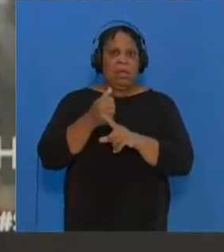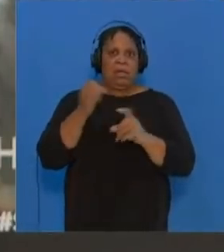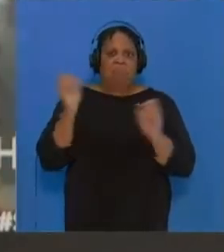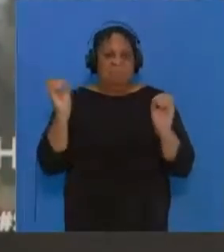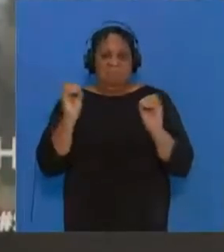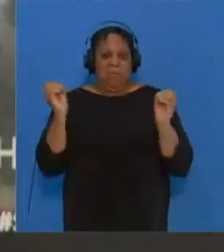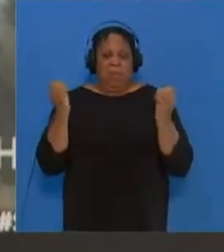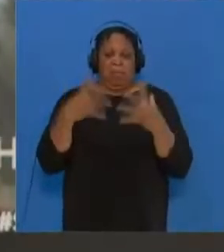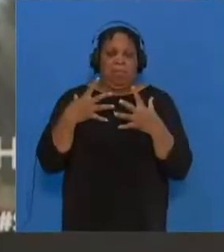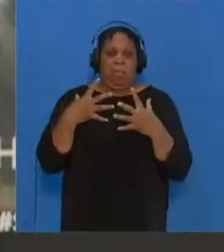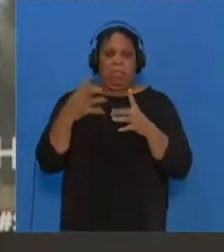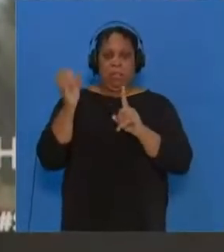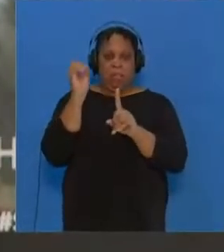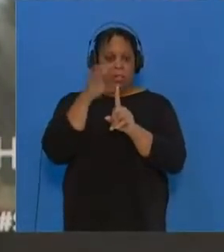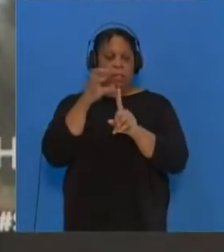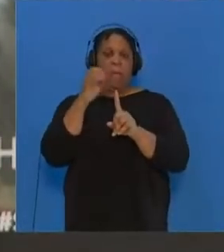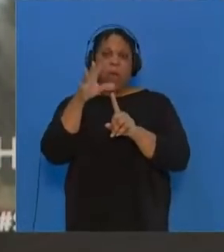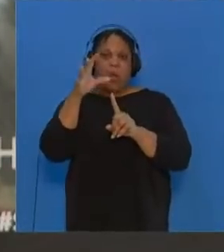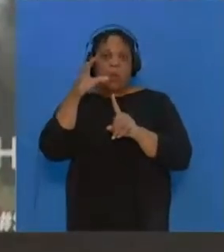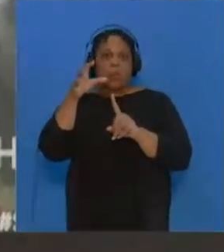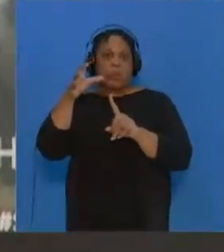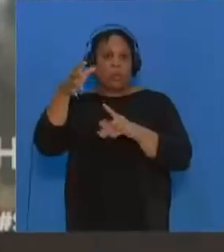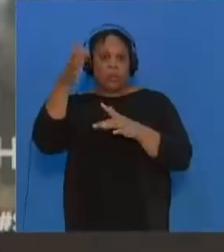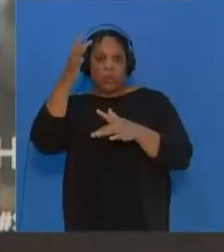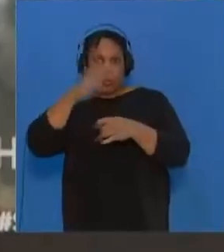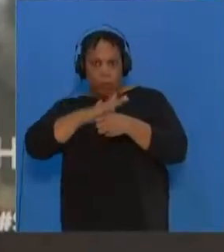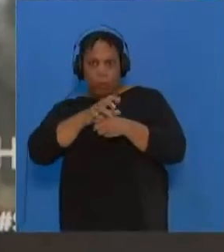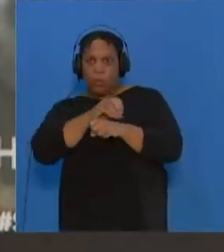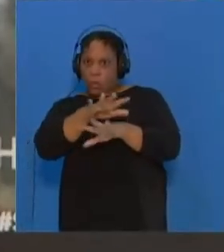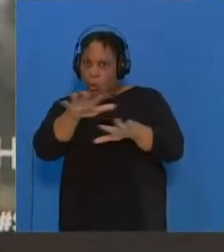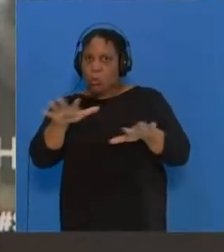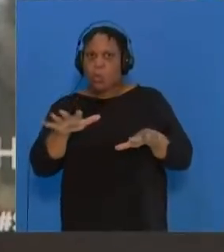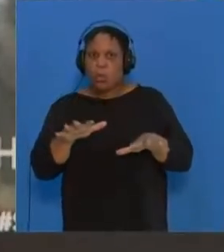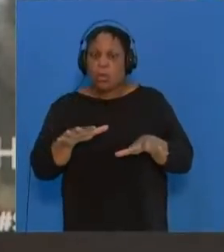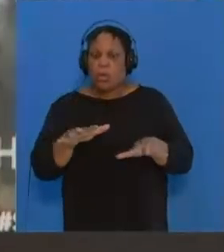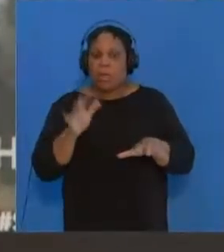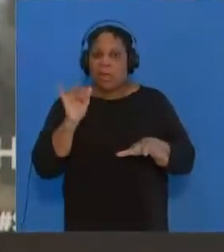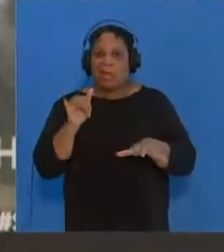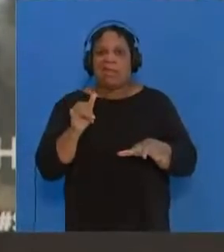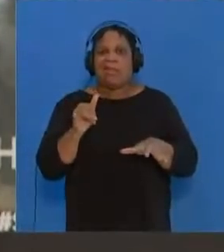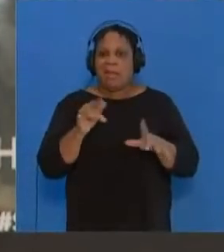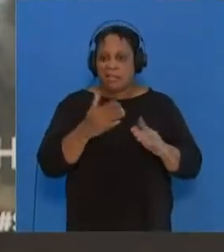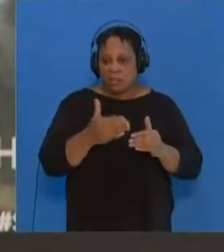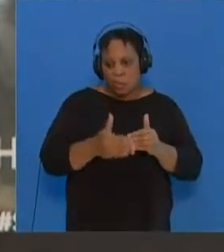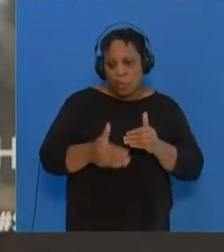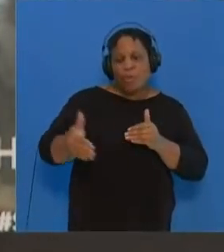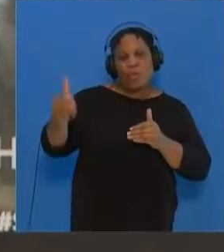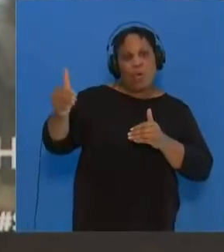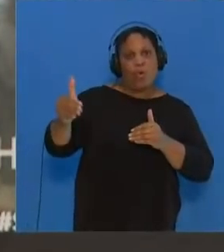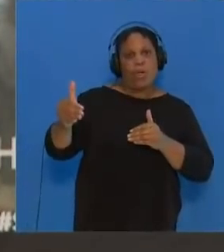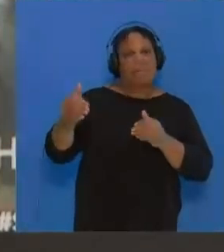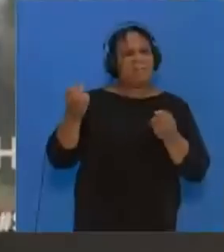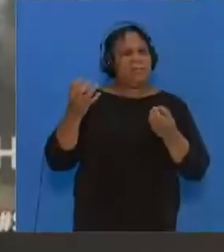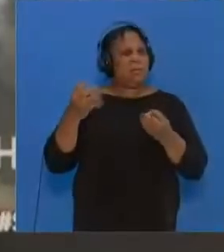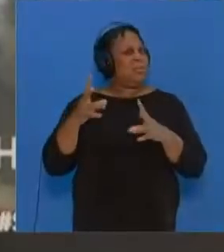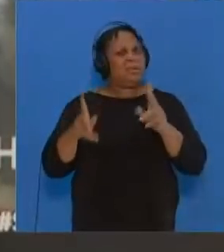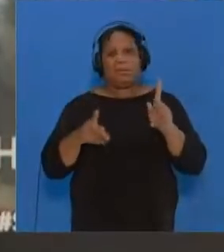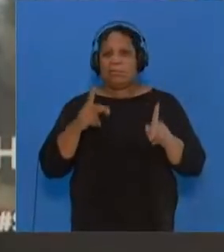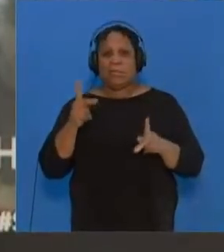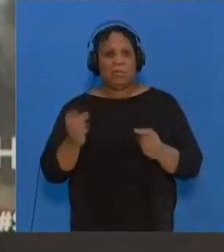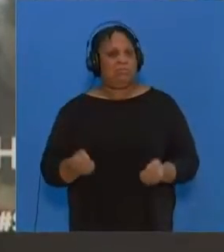exposed to a virus that can be deadly. And that's the direction in which the country is going. There are far too many persons